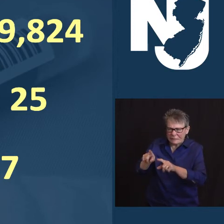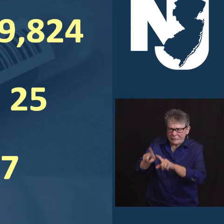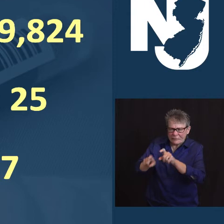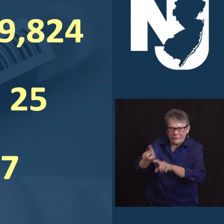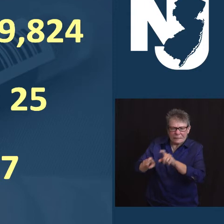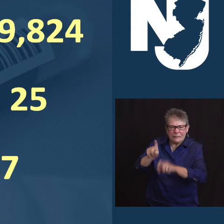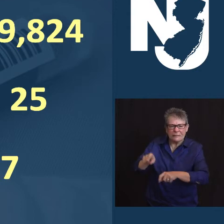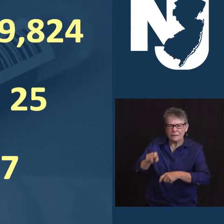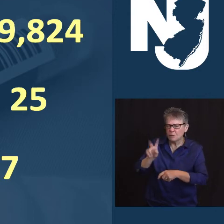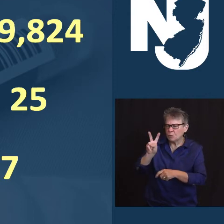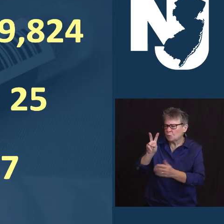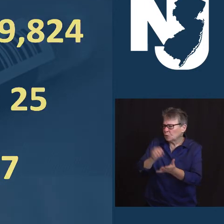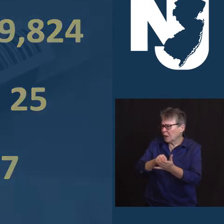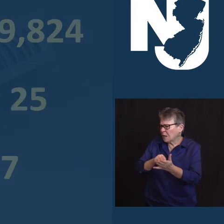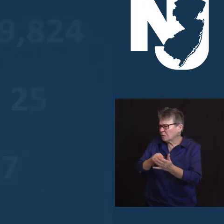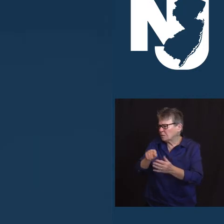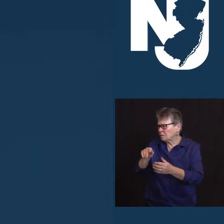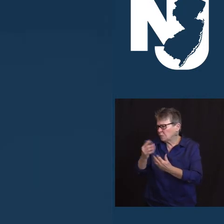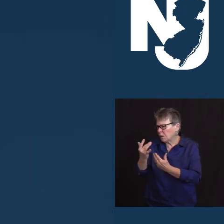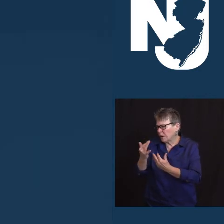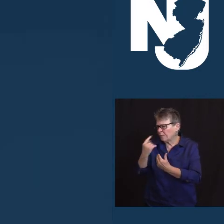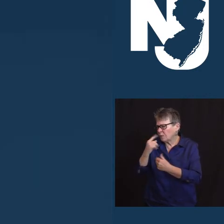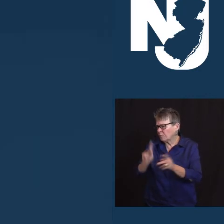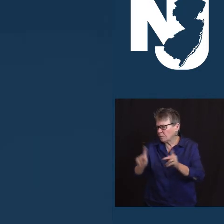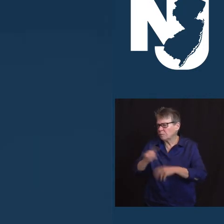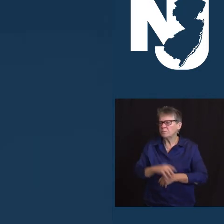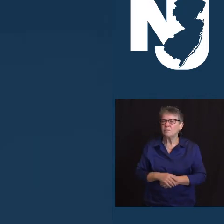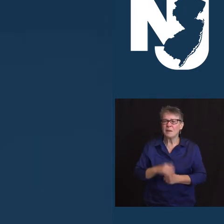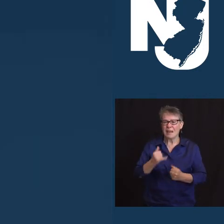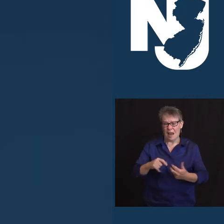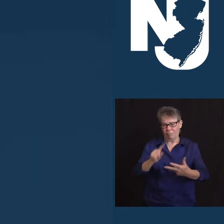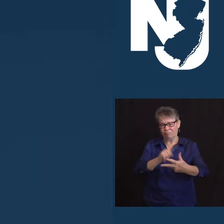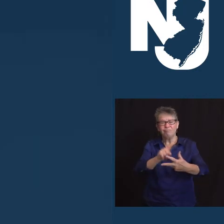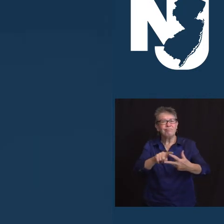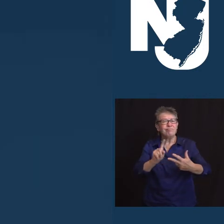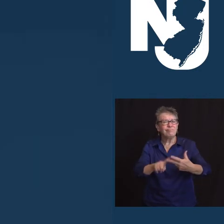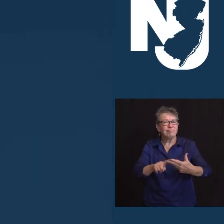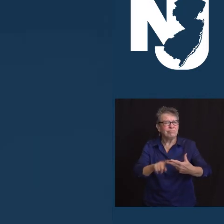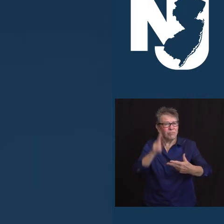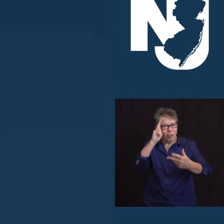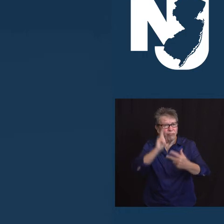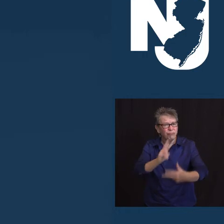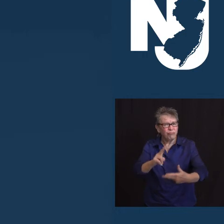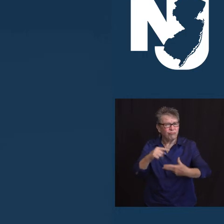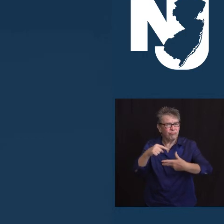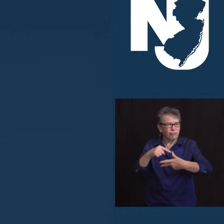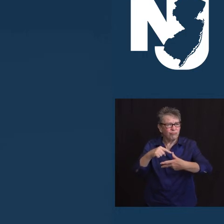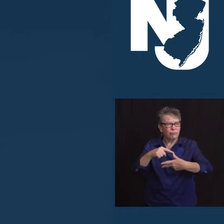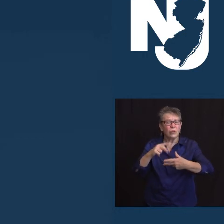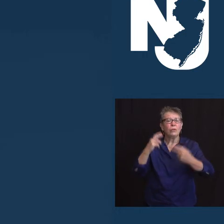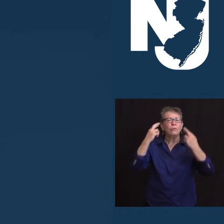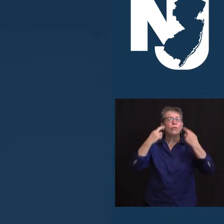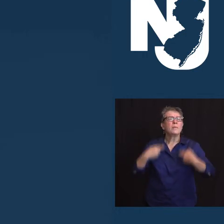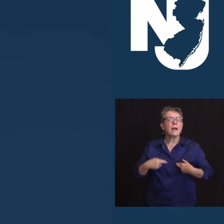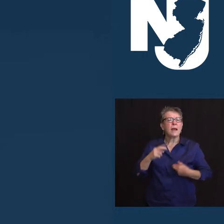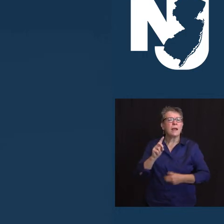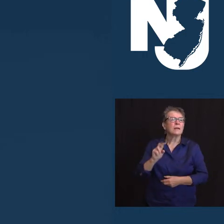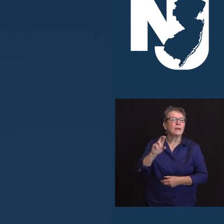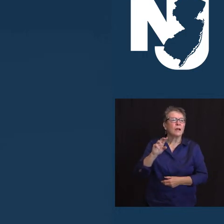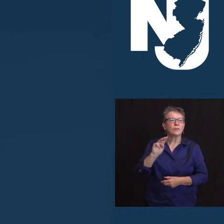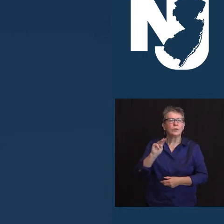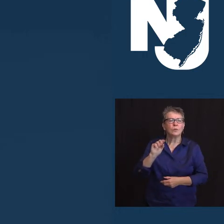sisters who we have lost. We start this week by remembering this guy, Rabbi Dr. Mordecai